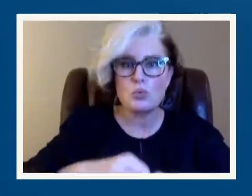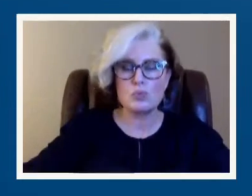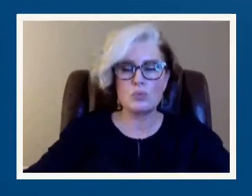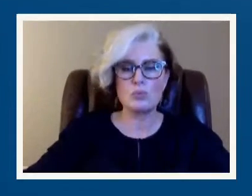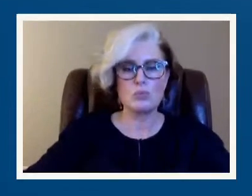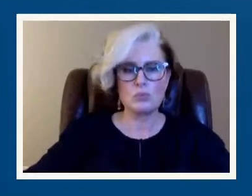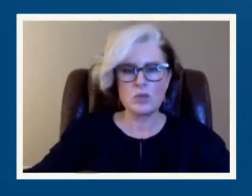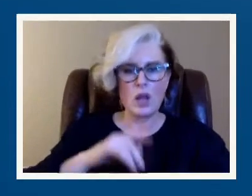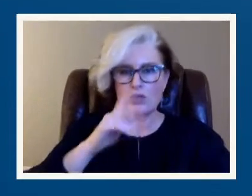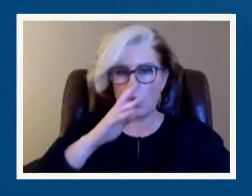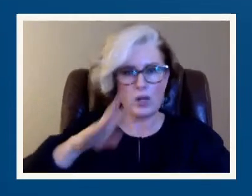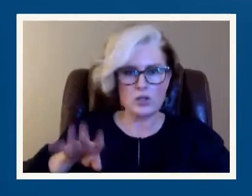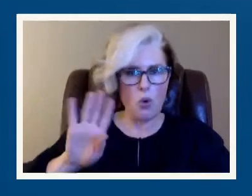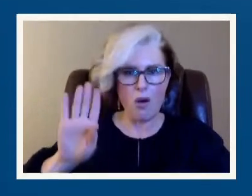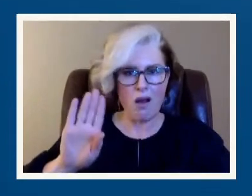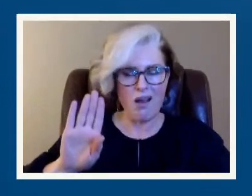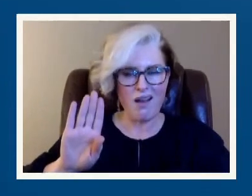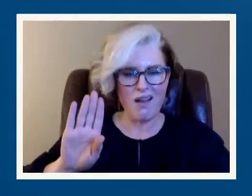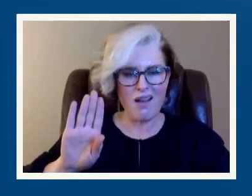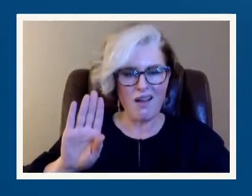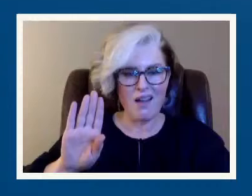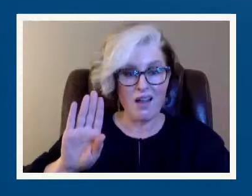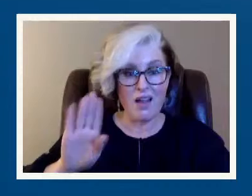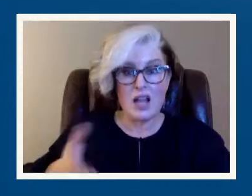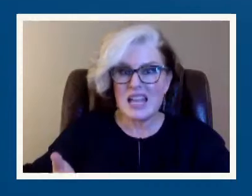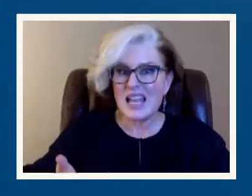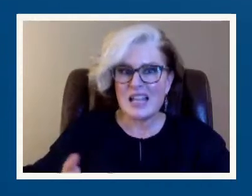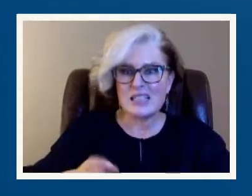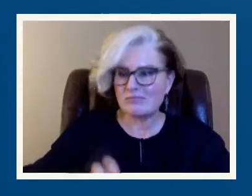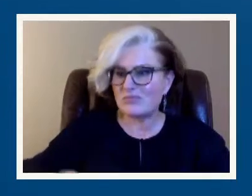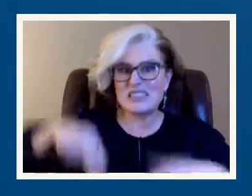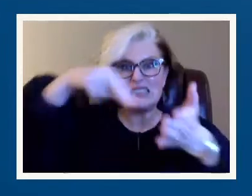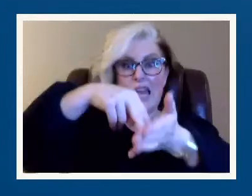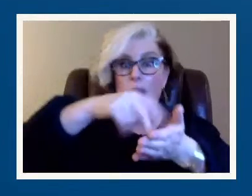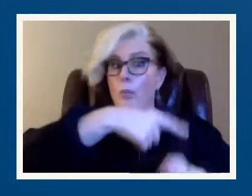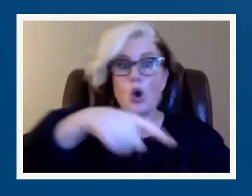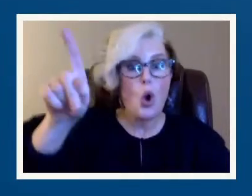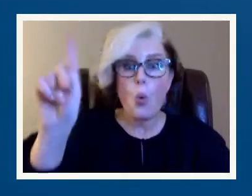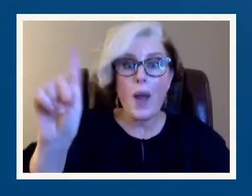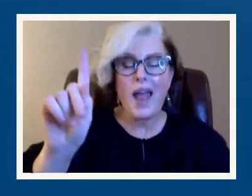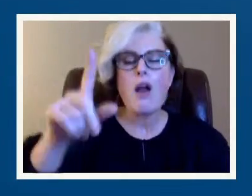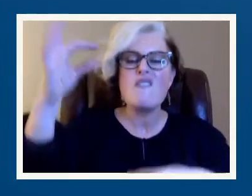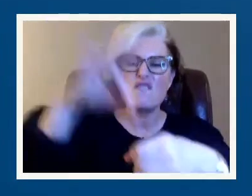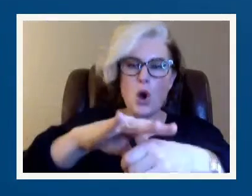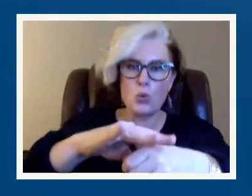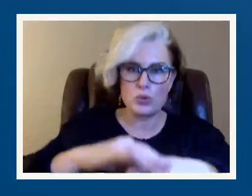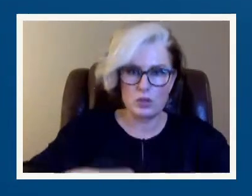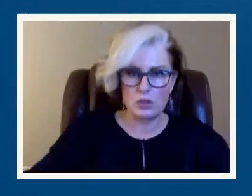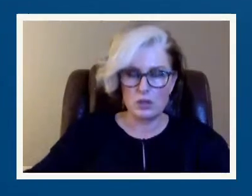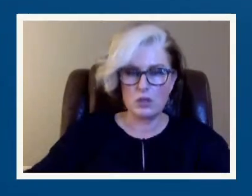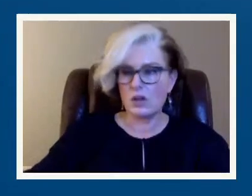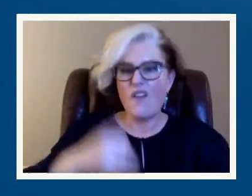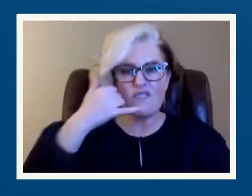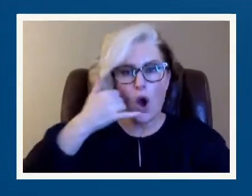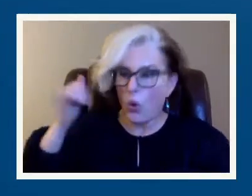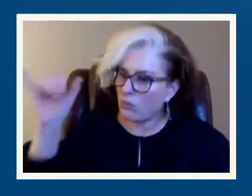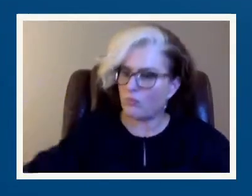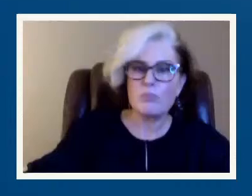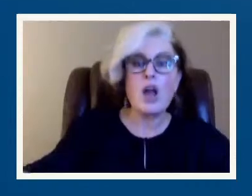tune out. Get off your couch and do what? Put down your phones and do